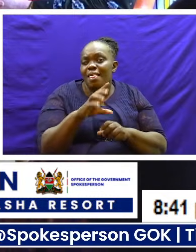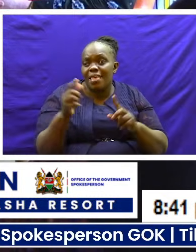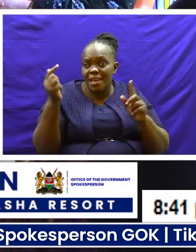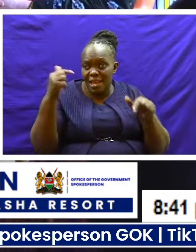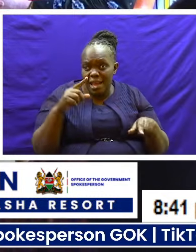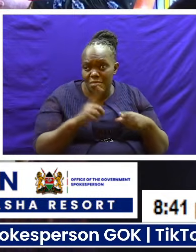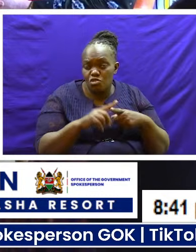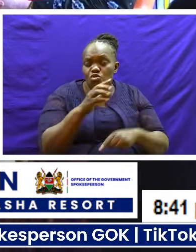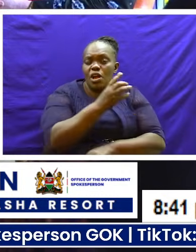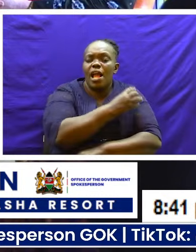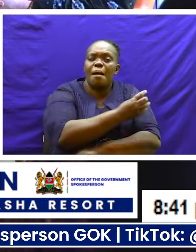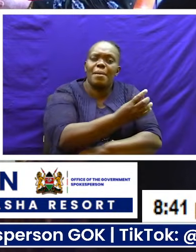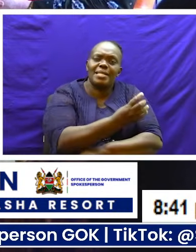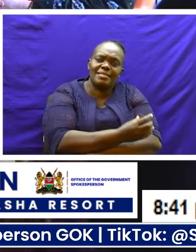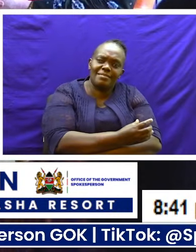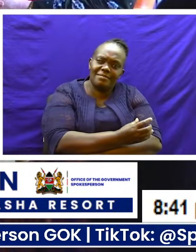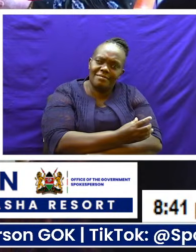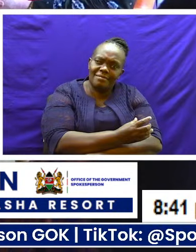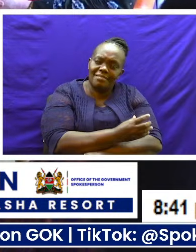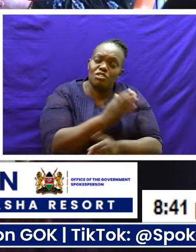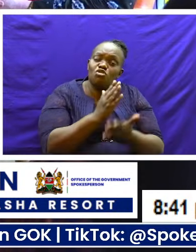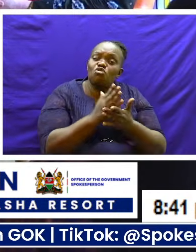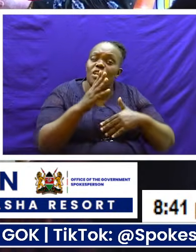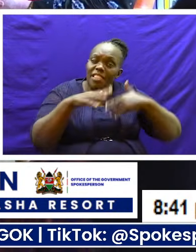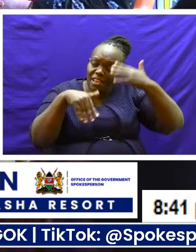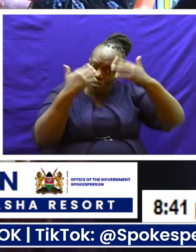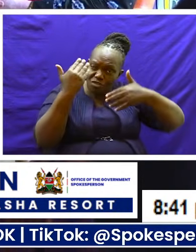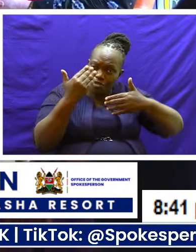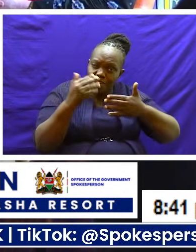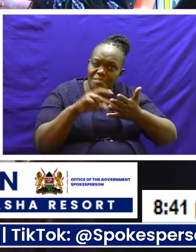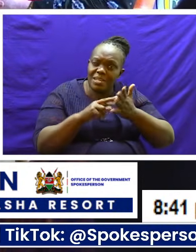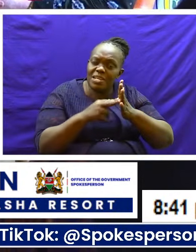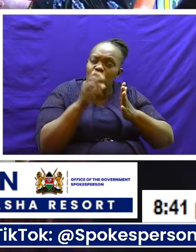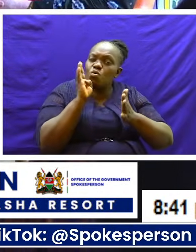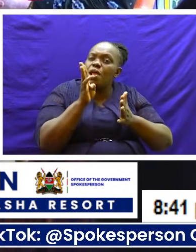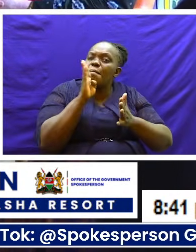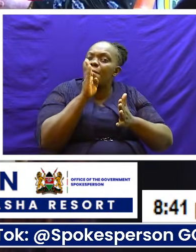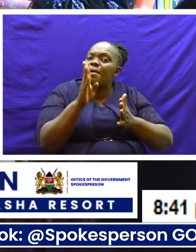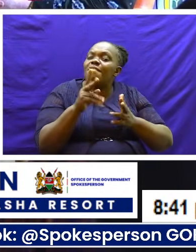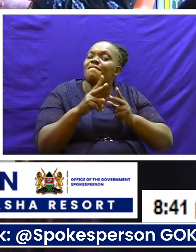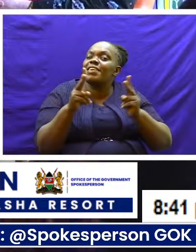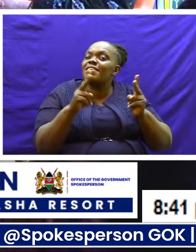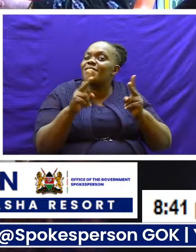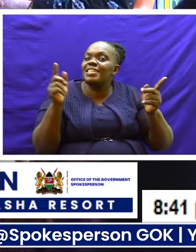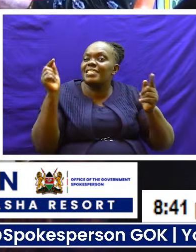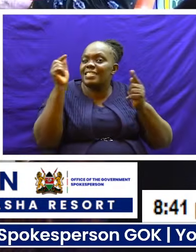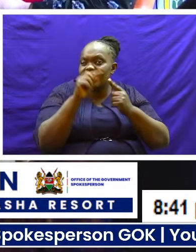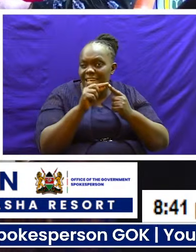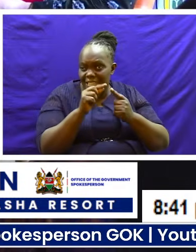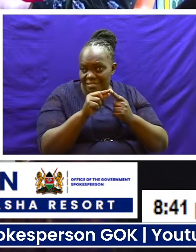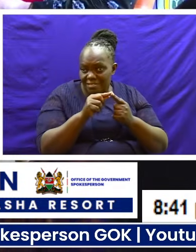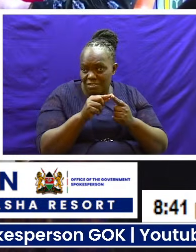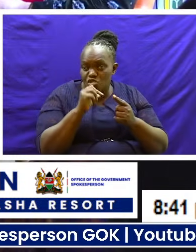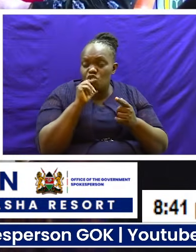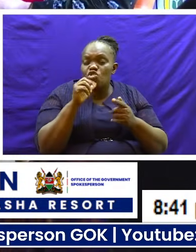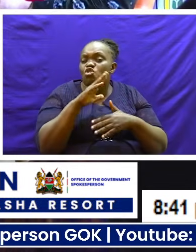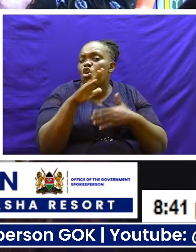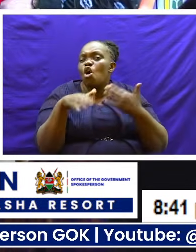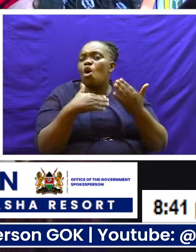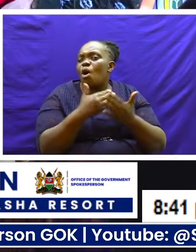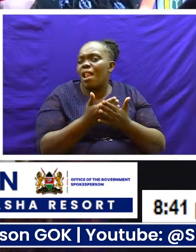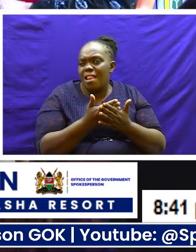to capacities at the university, it means they will be very targeted. Not